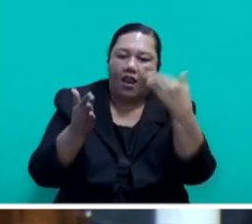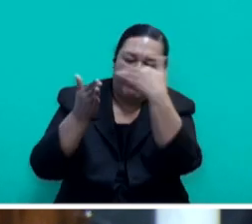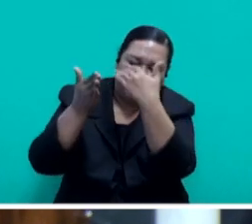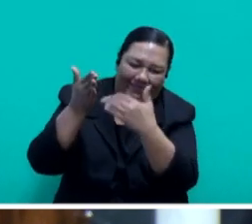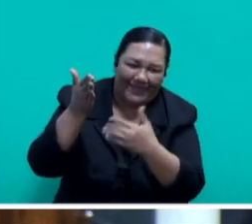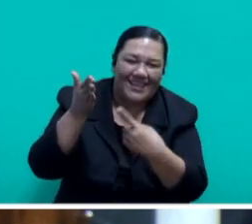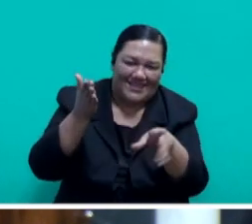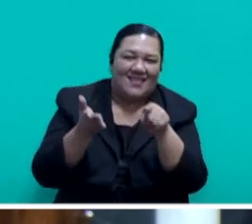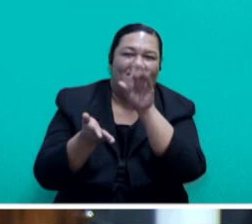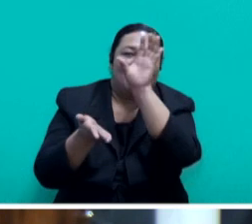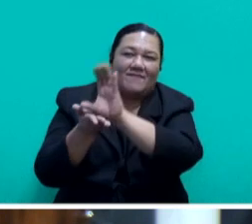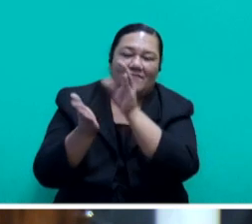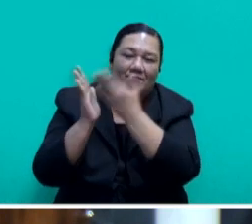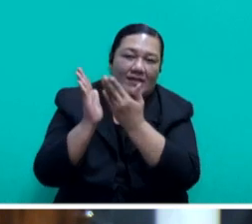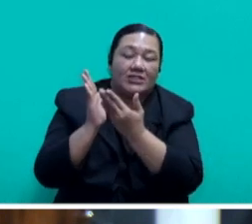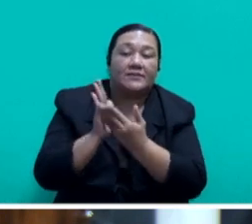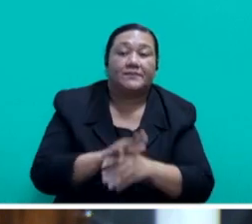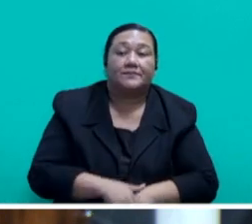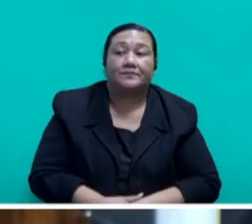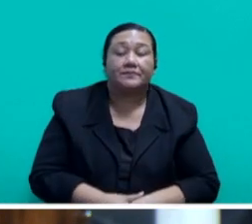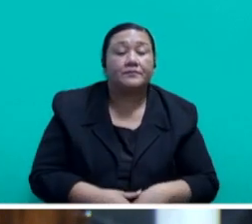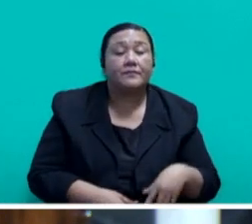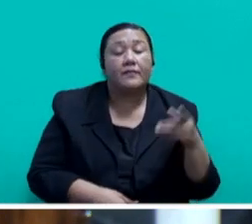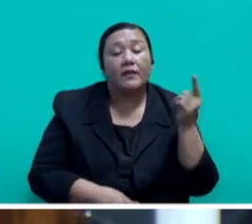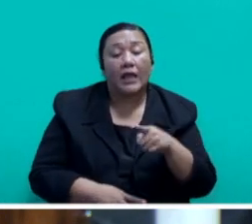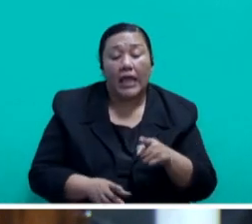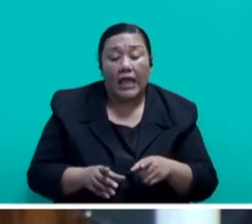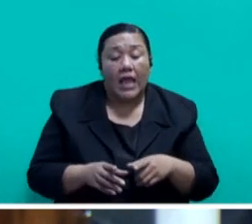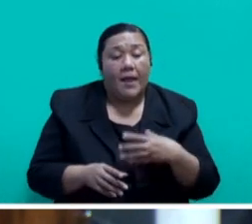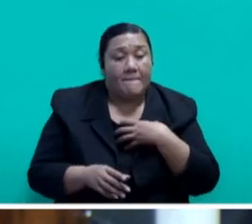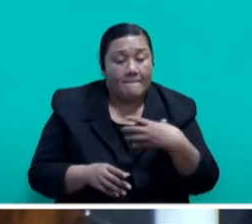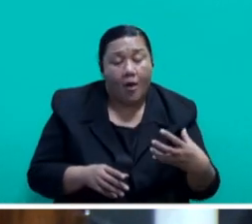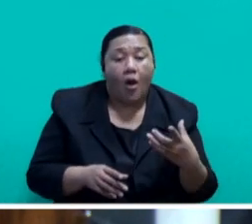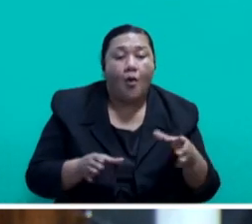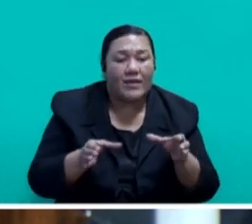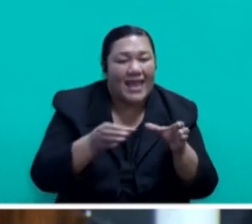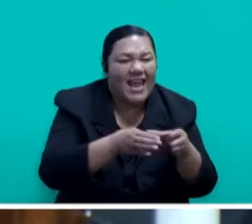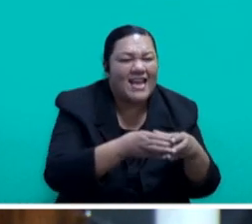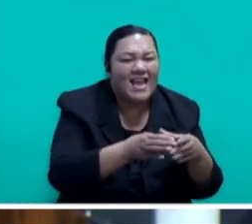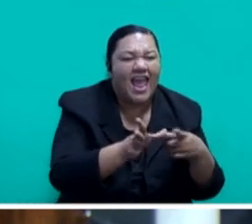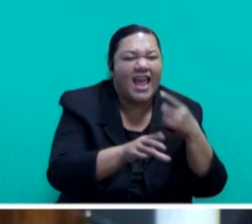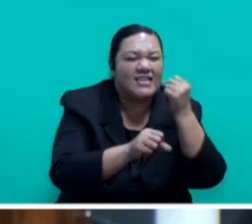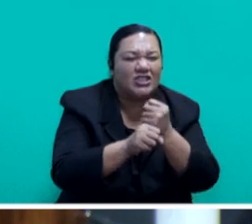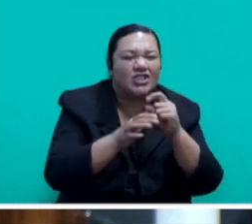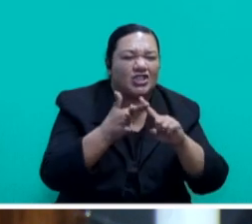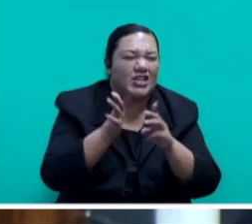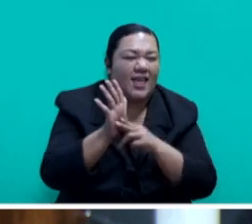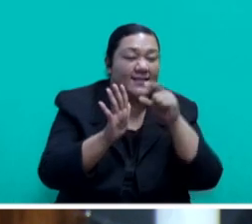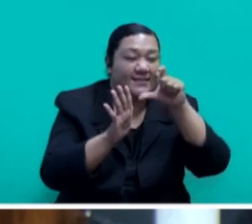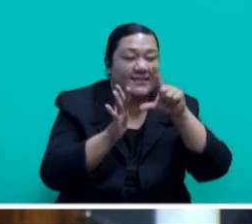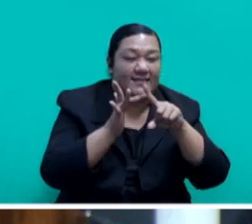More consultation will be done with relevant agencies in the first home ownership scheme to